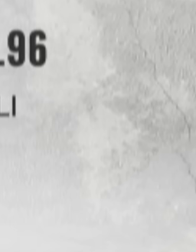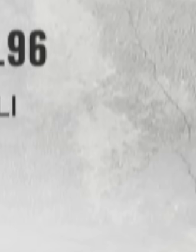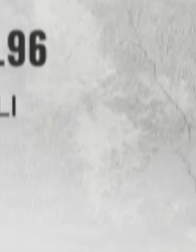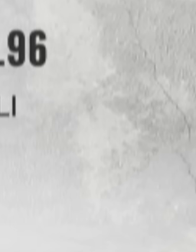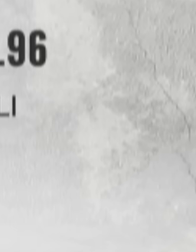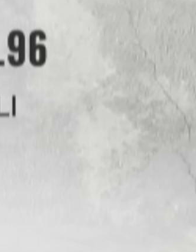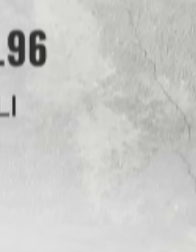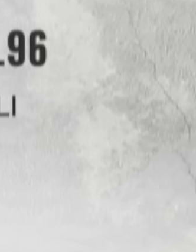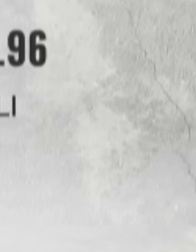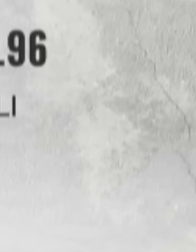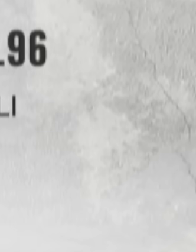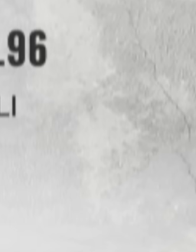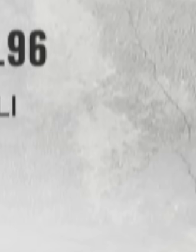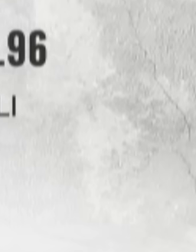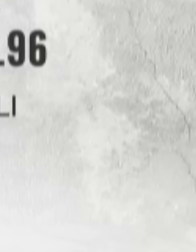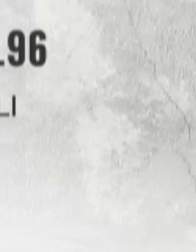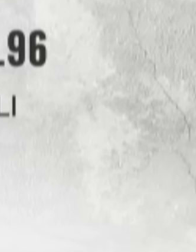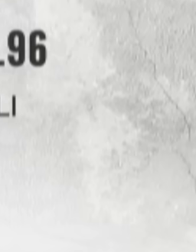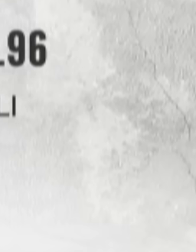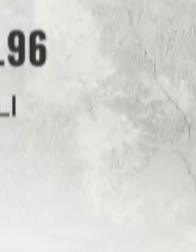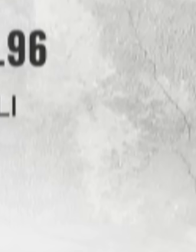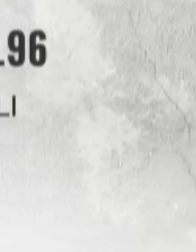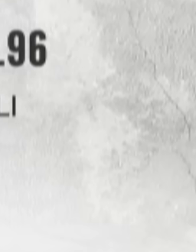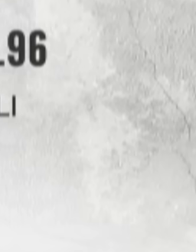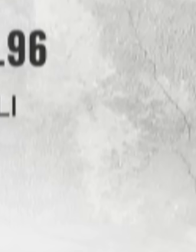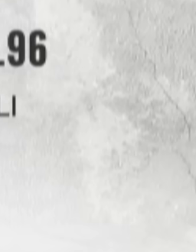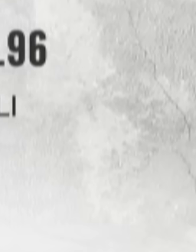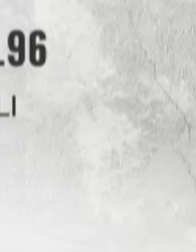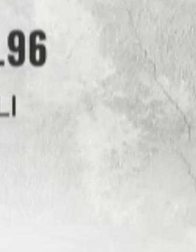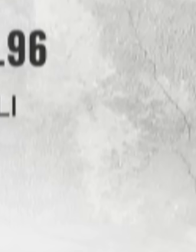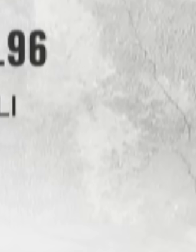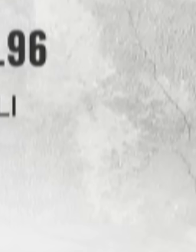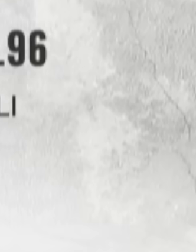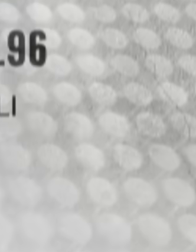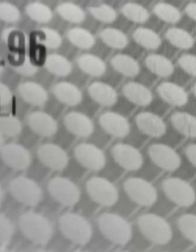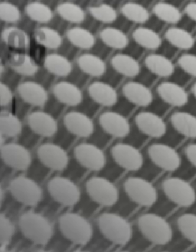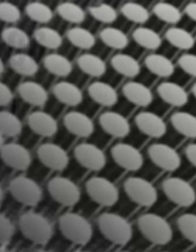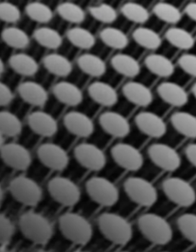Theko ya dirafša e šomile gabotse ntle fela le ya platinum.